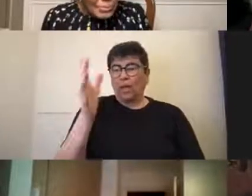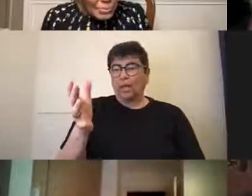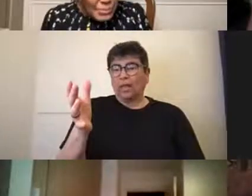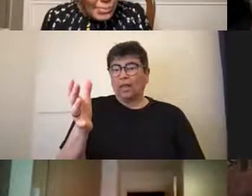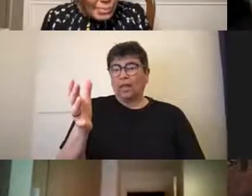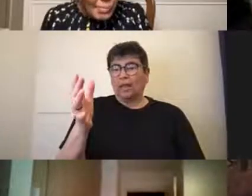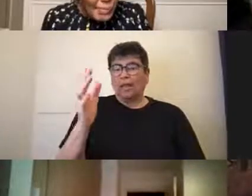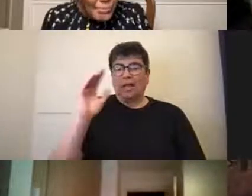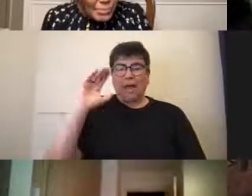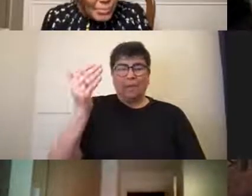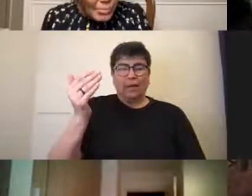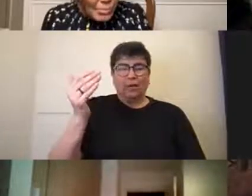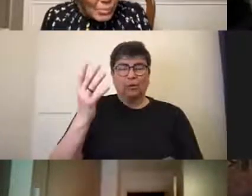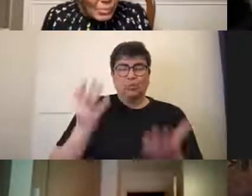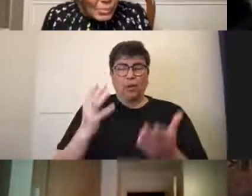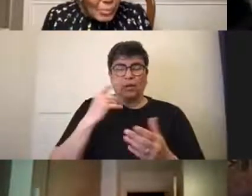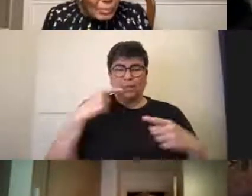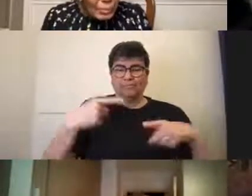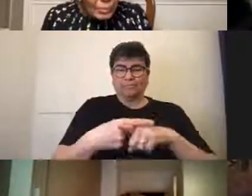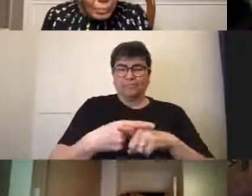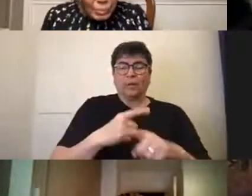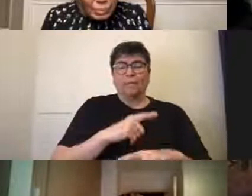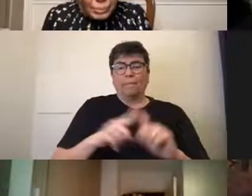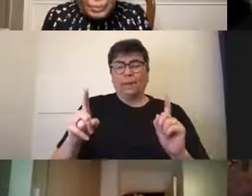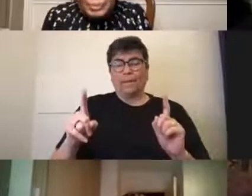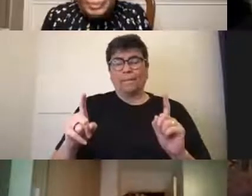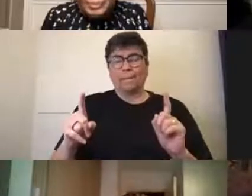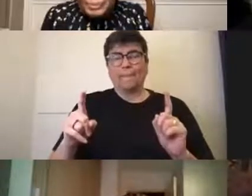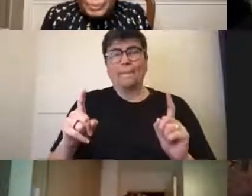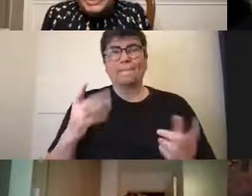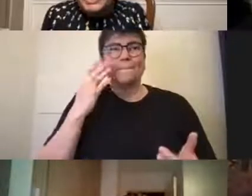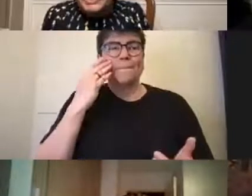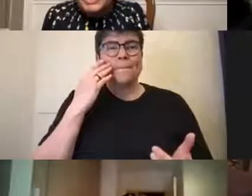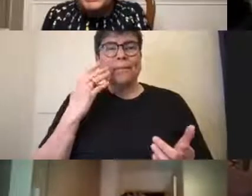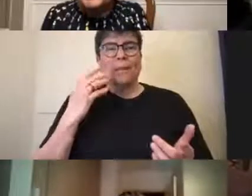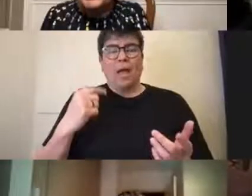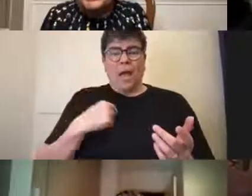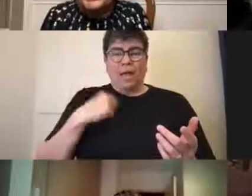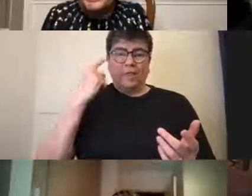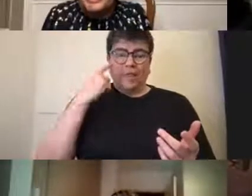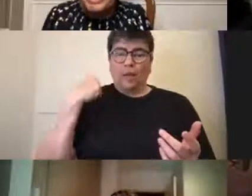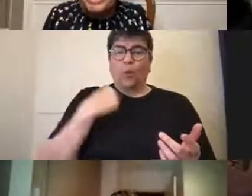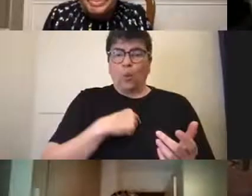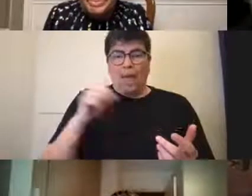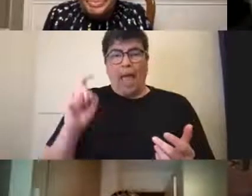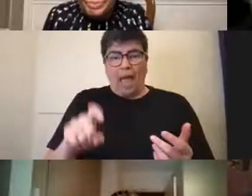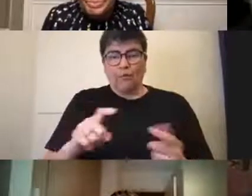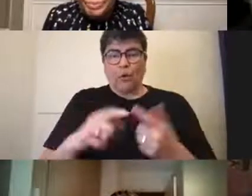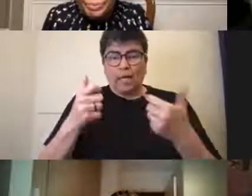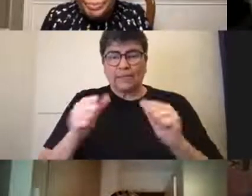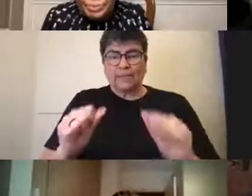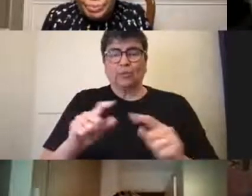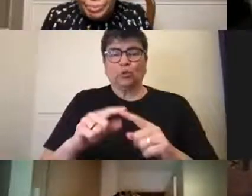it's gonna appear to probably be like contradictory, but you know, I think we have to attempt to